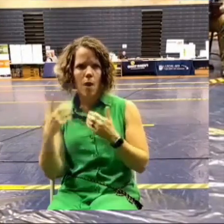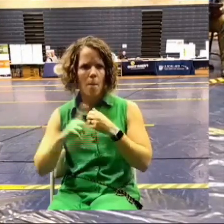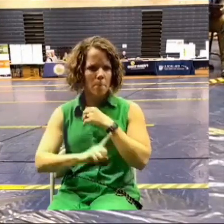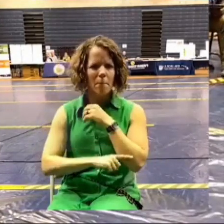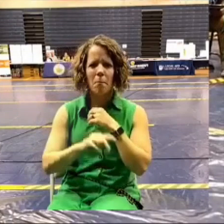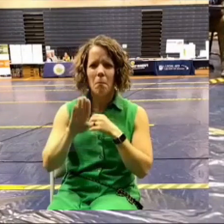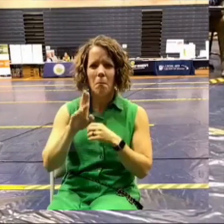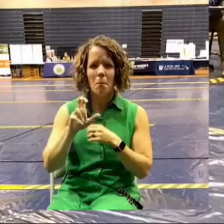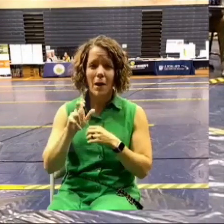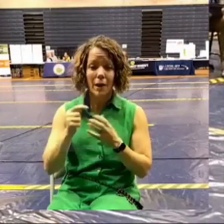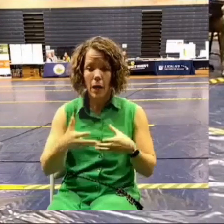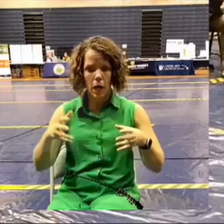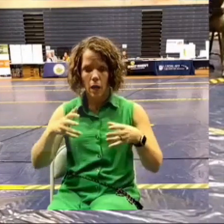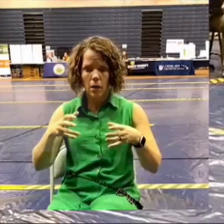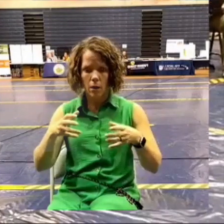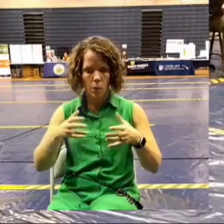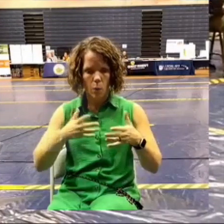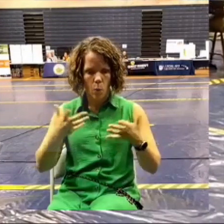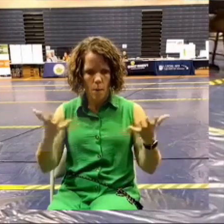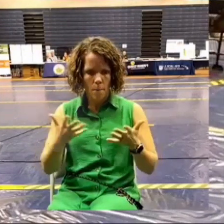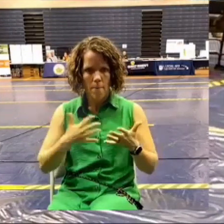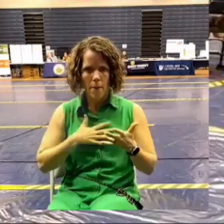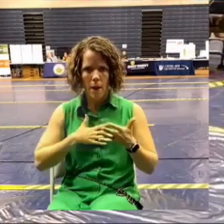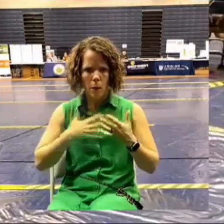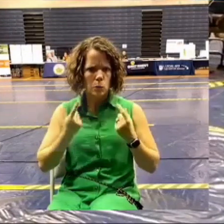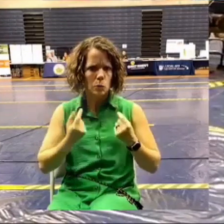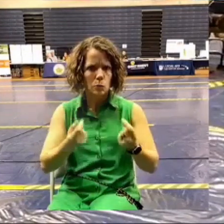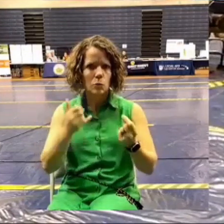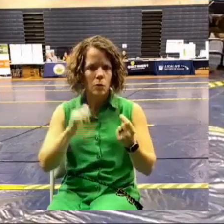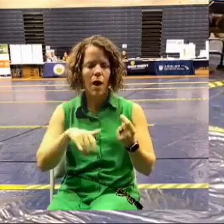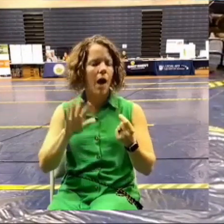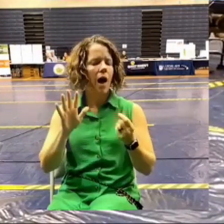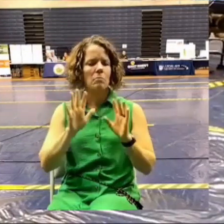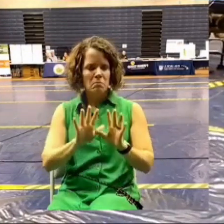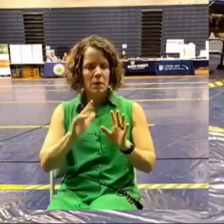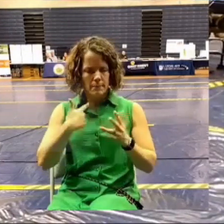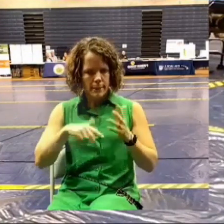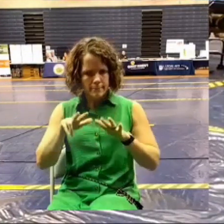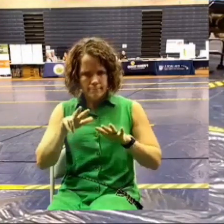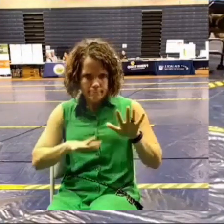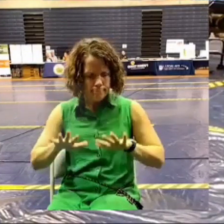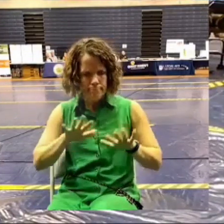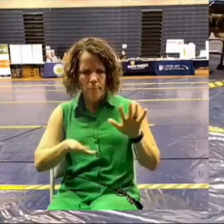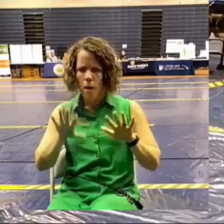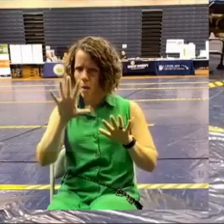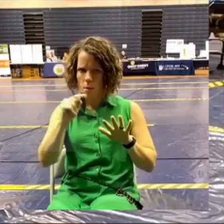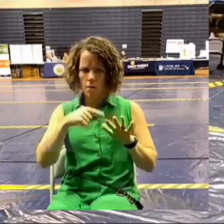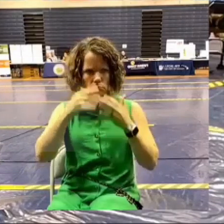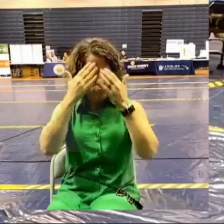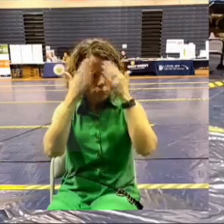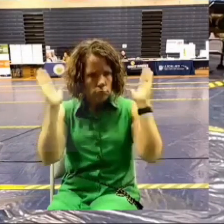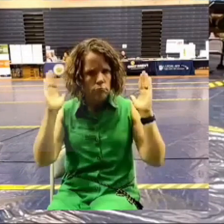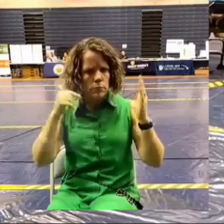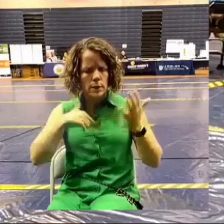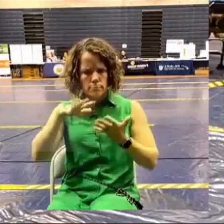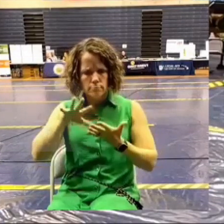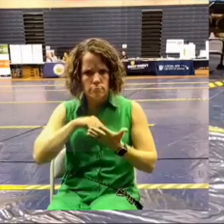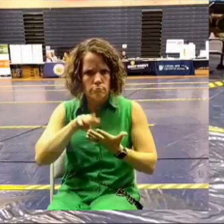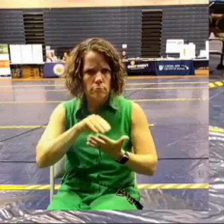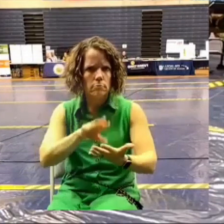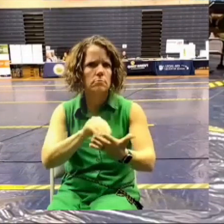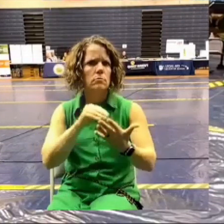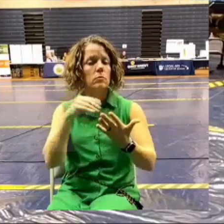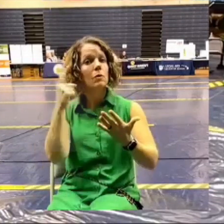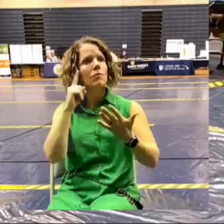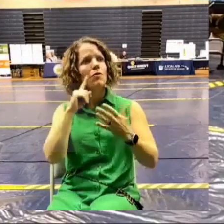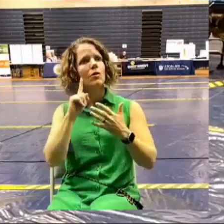what that is, but I want to learn, and I want to continue to contribute and be a voice for everybody. For those of you who do know a